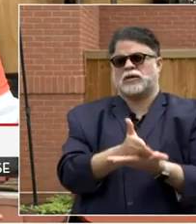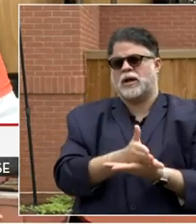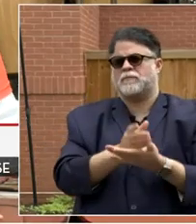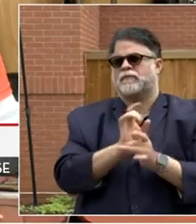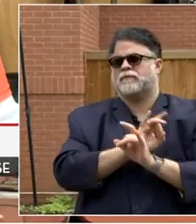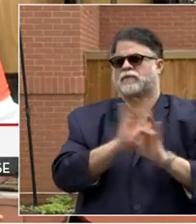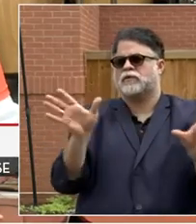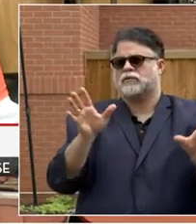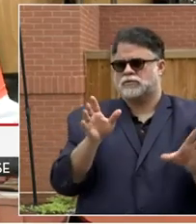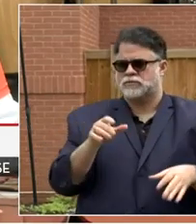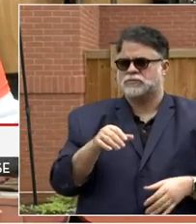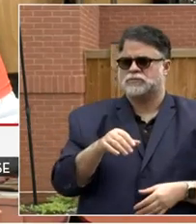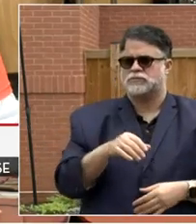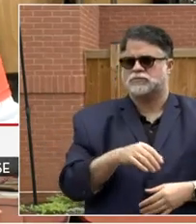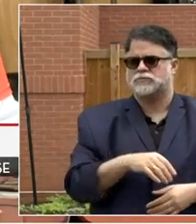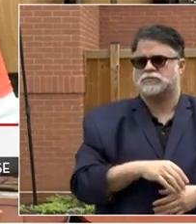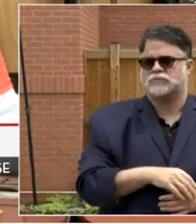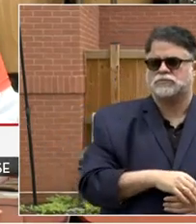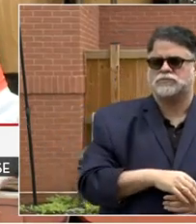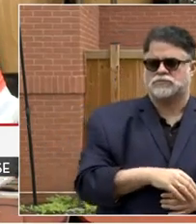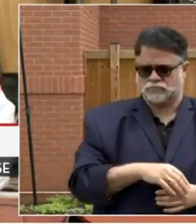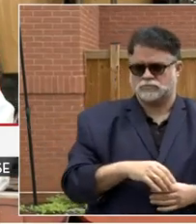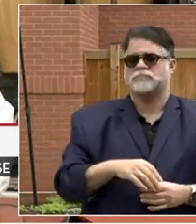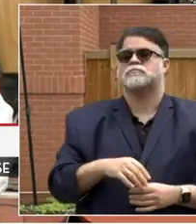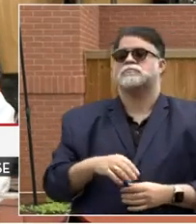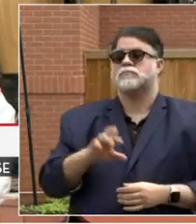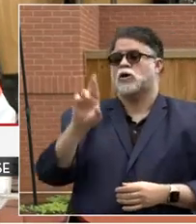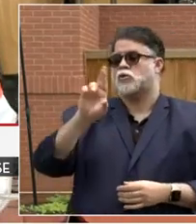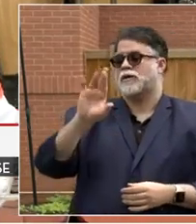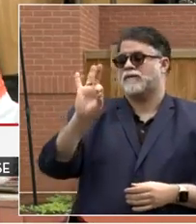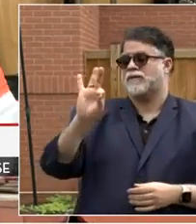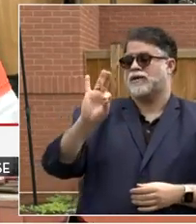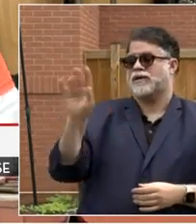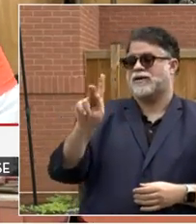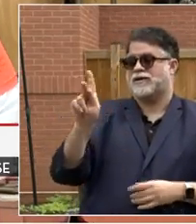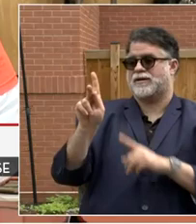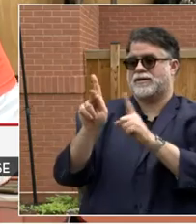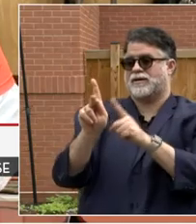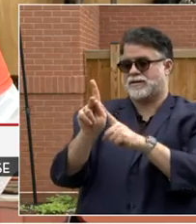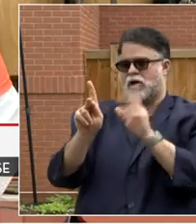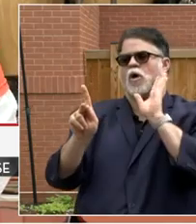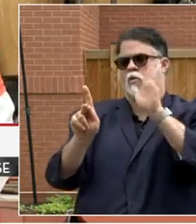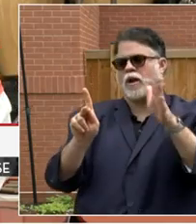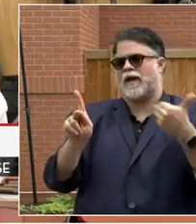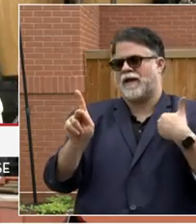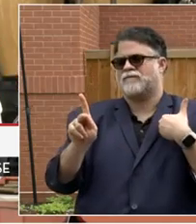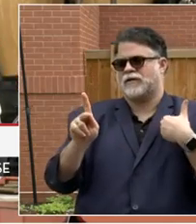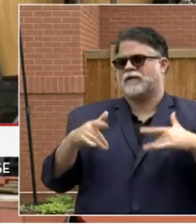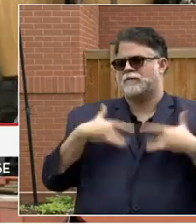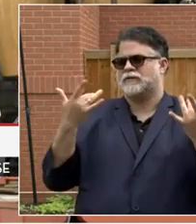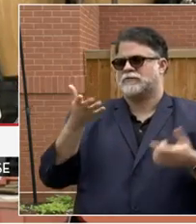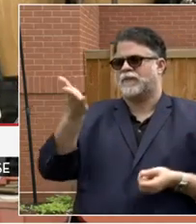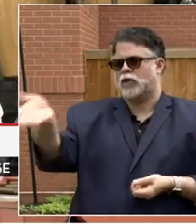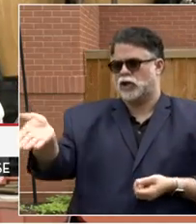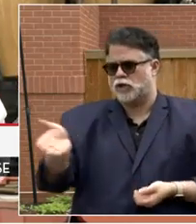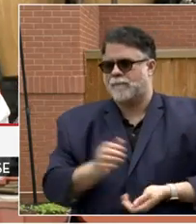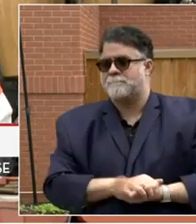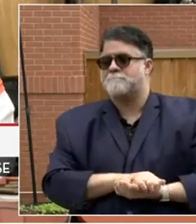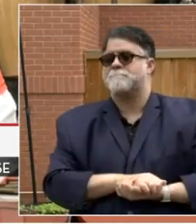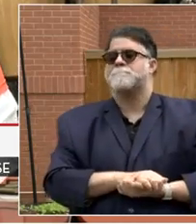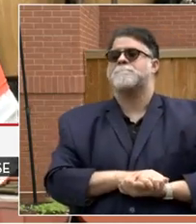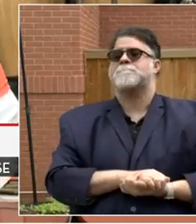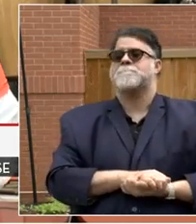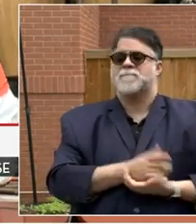Skate Park. From noon to 4 p.m. where we'll have food, entertainment, and resources from ones and over 12 district